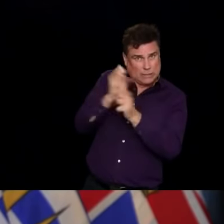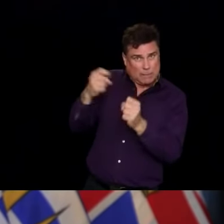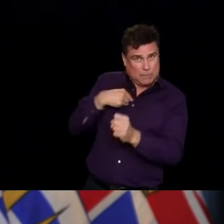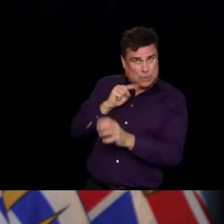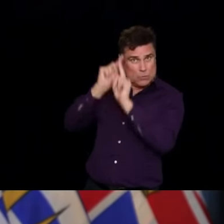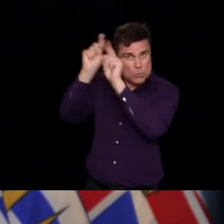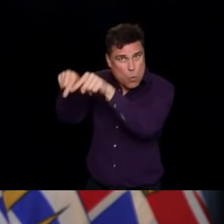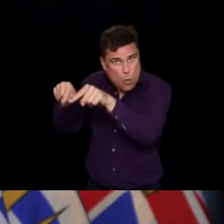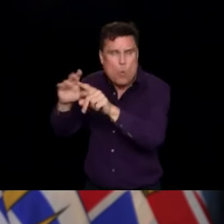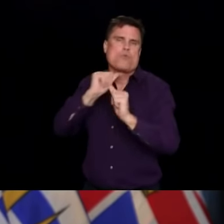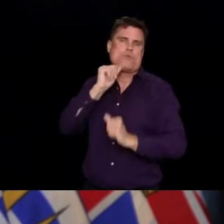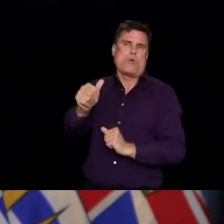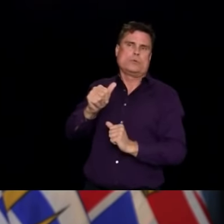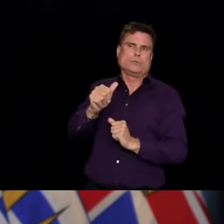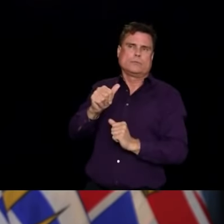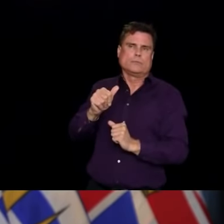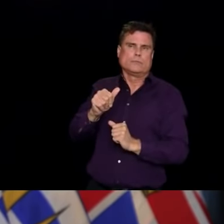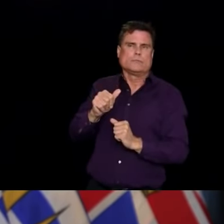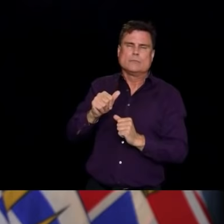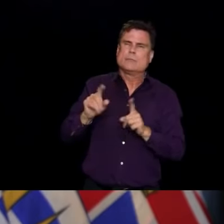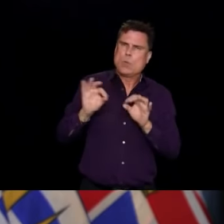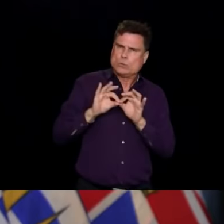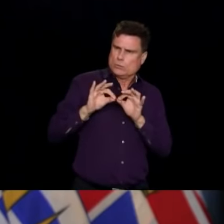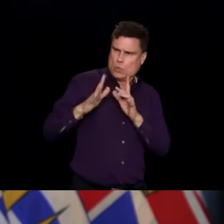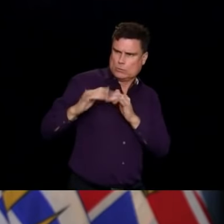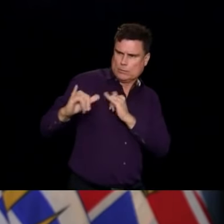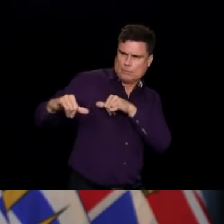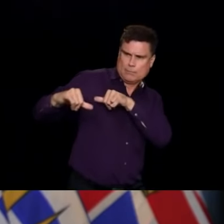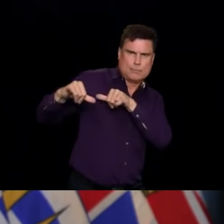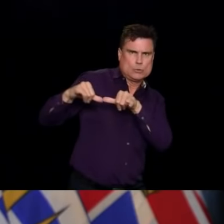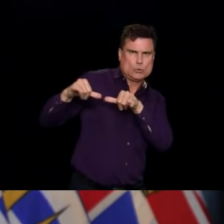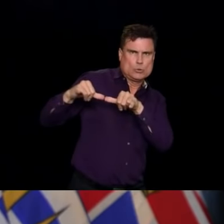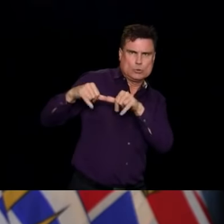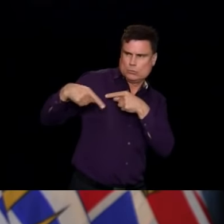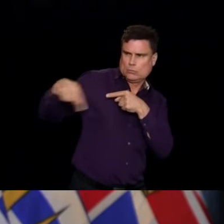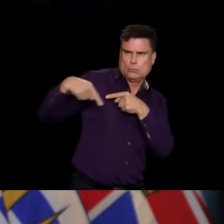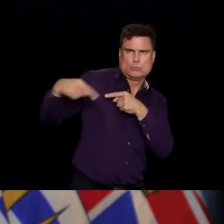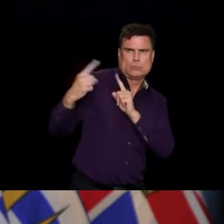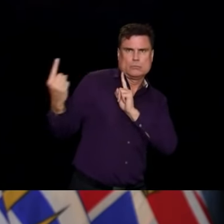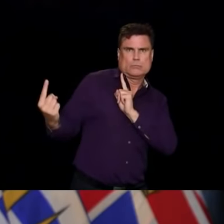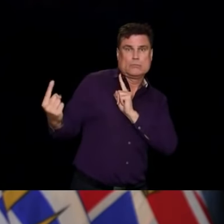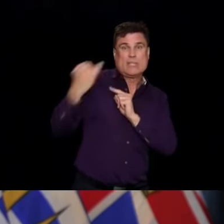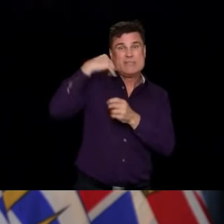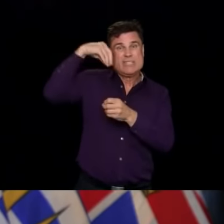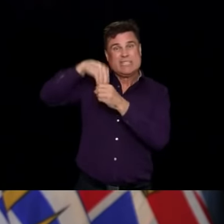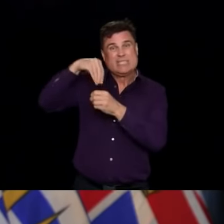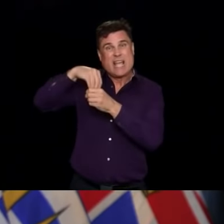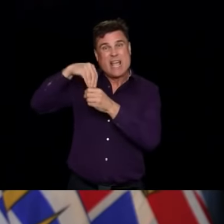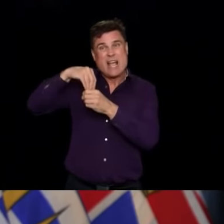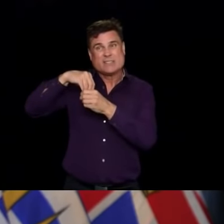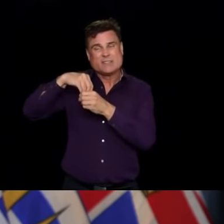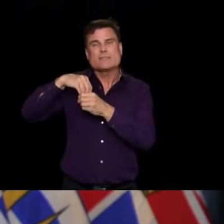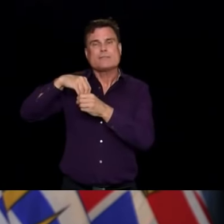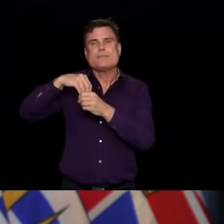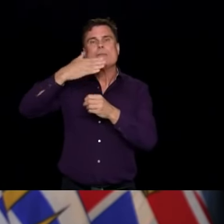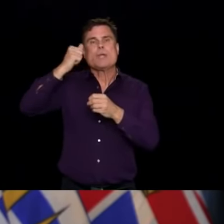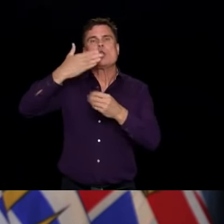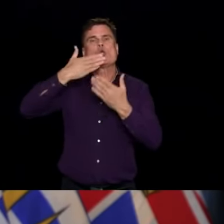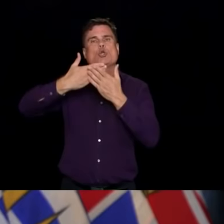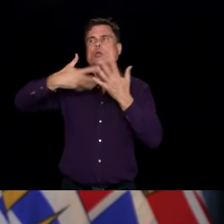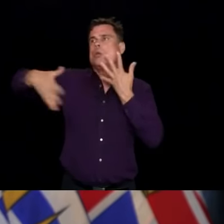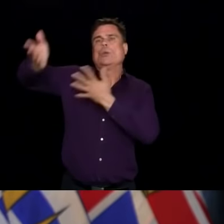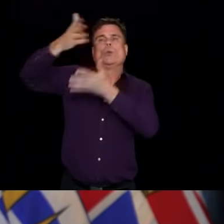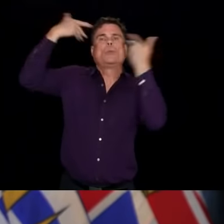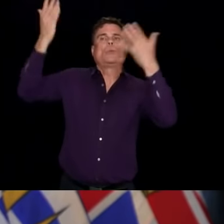we have increased ventilation. So we know, for example, that if in a number of the production